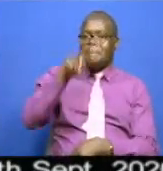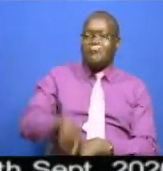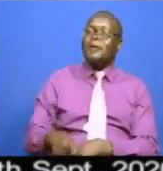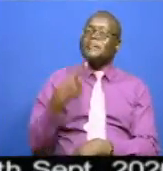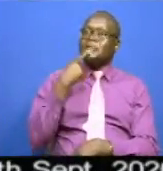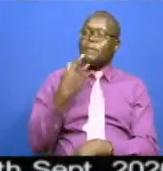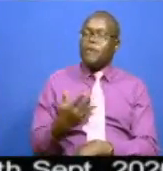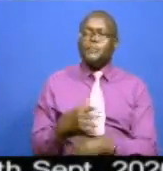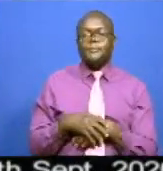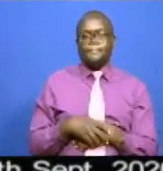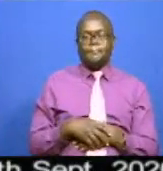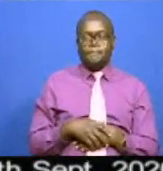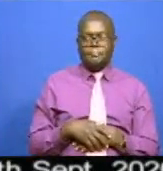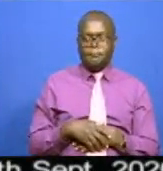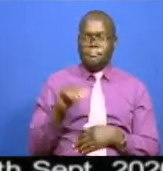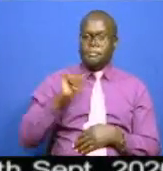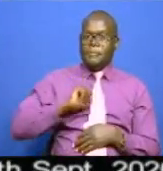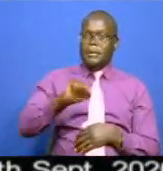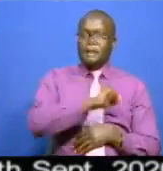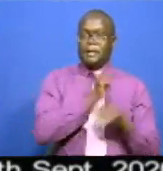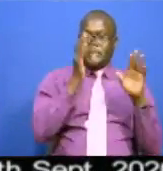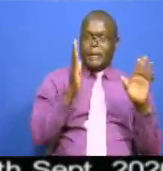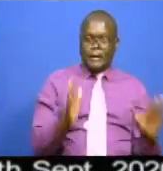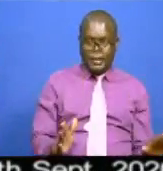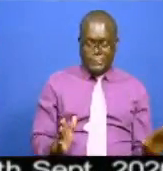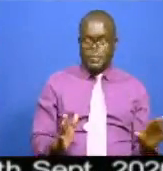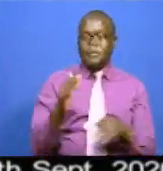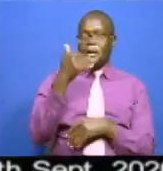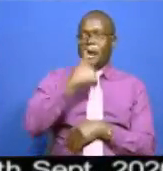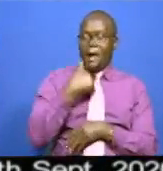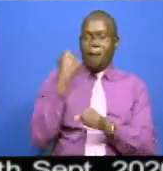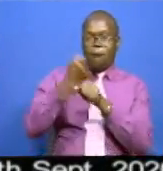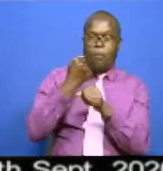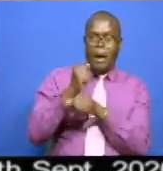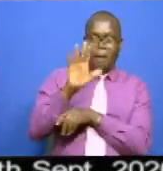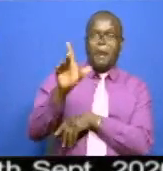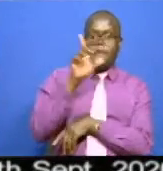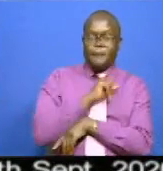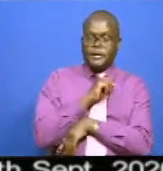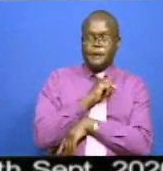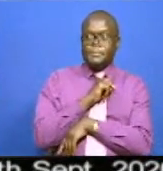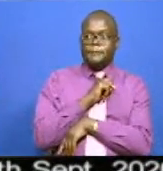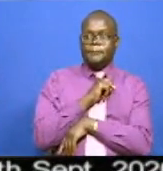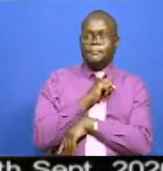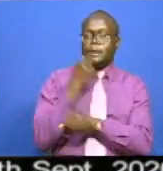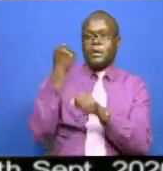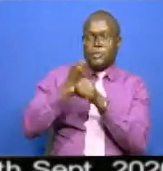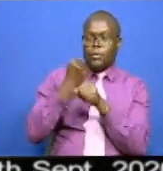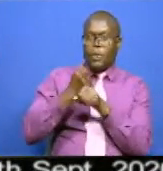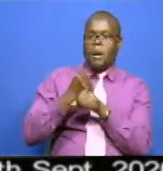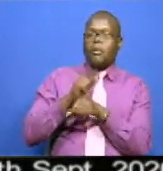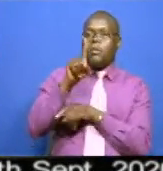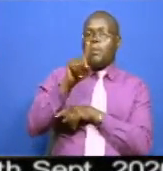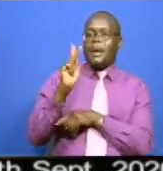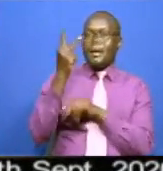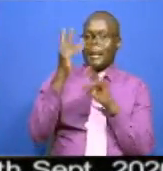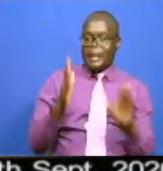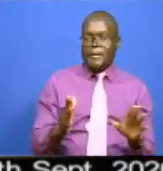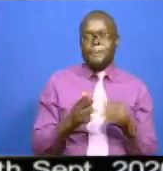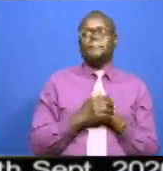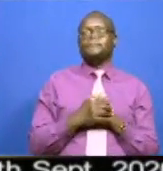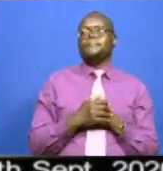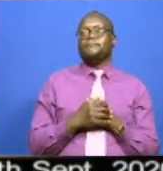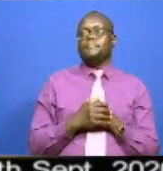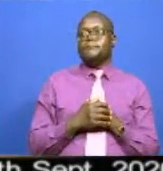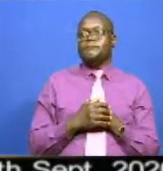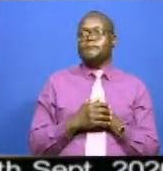that the senators have done their best to work on one Kenya.